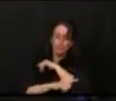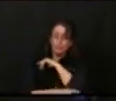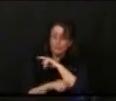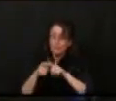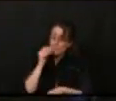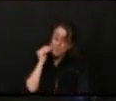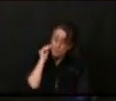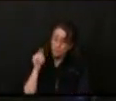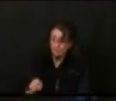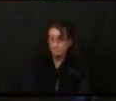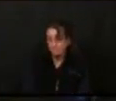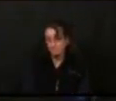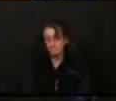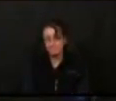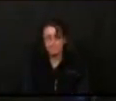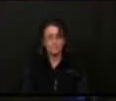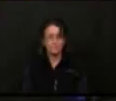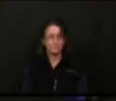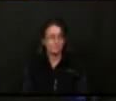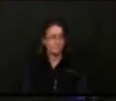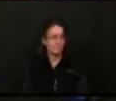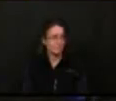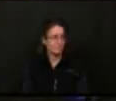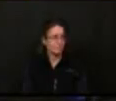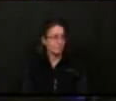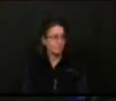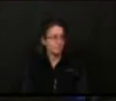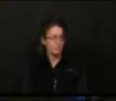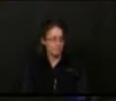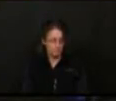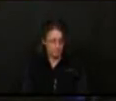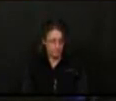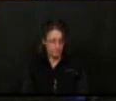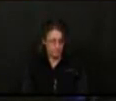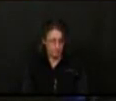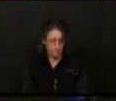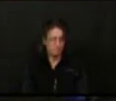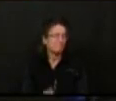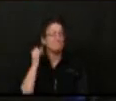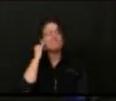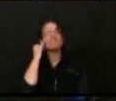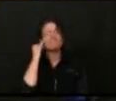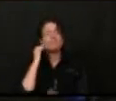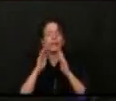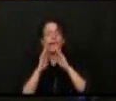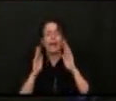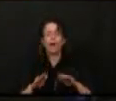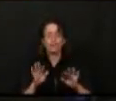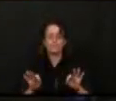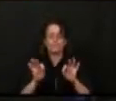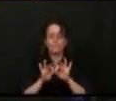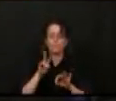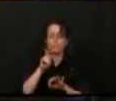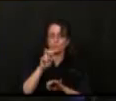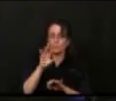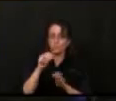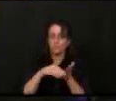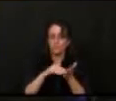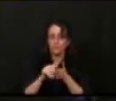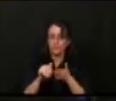And I think what I worked out is that a house that's worth $250,000, that's paying